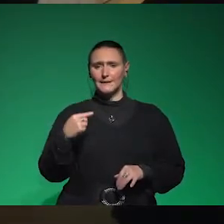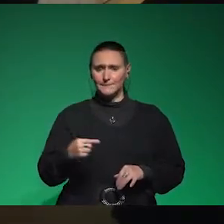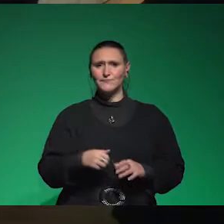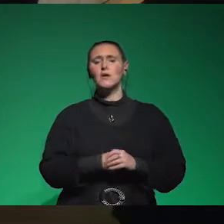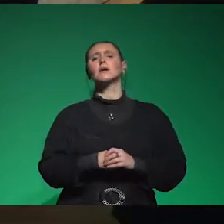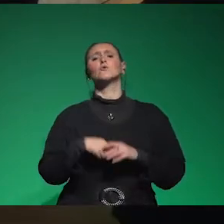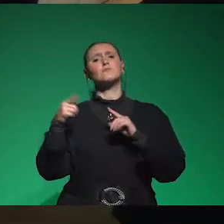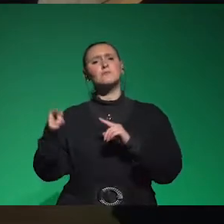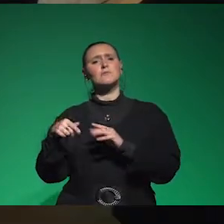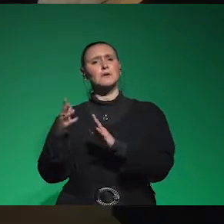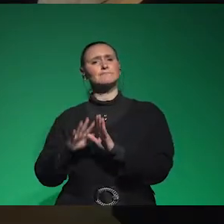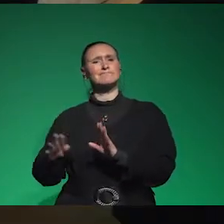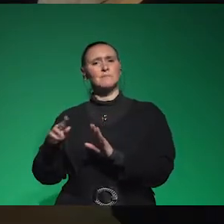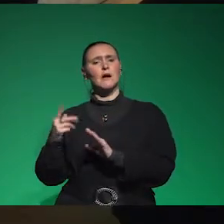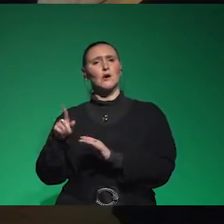mainly, but